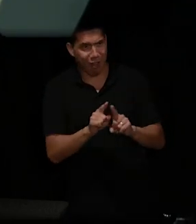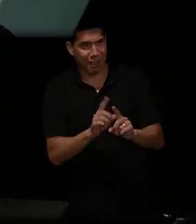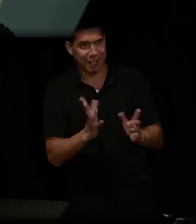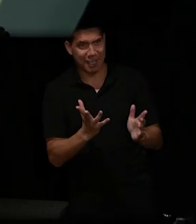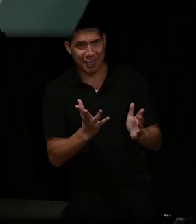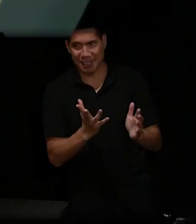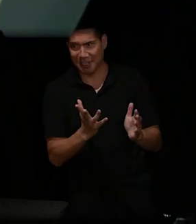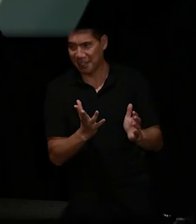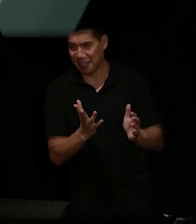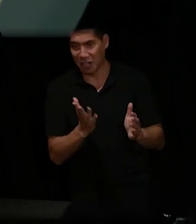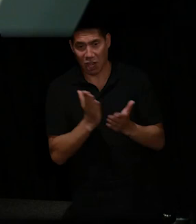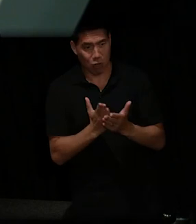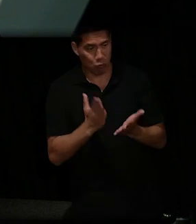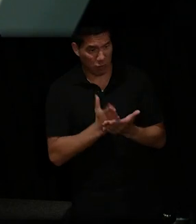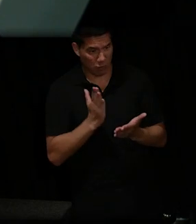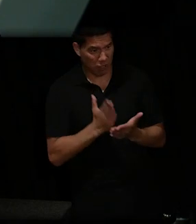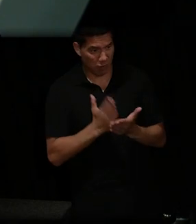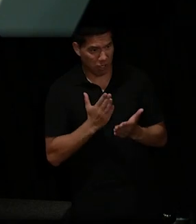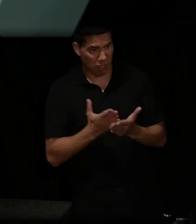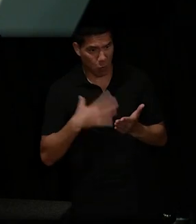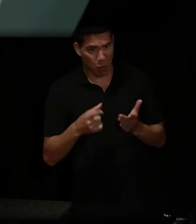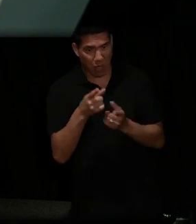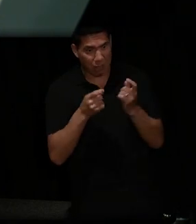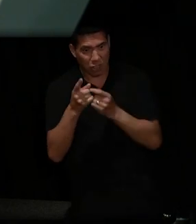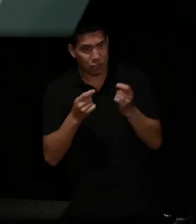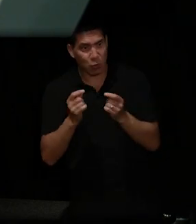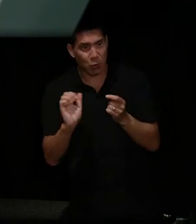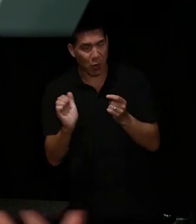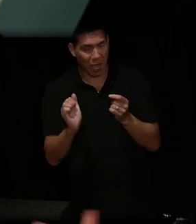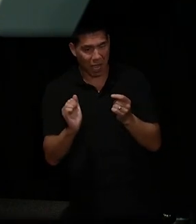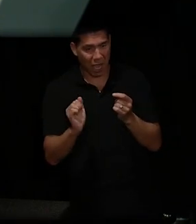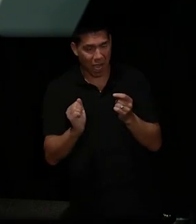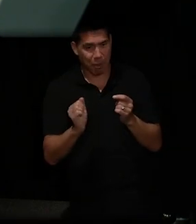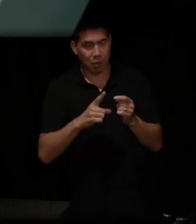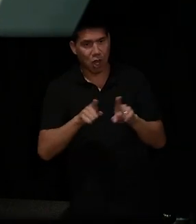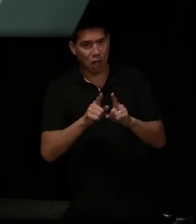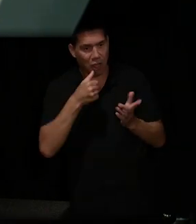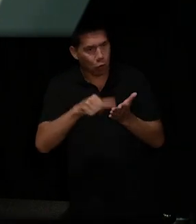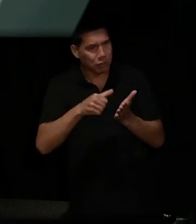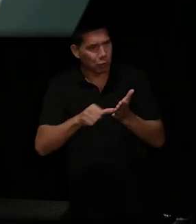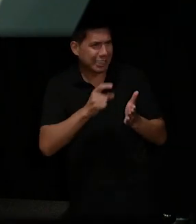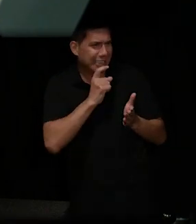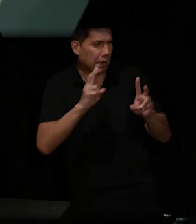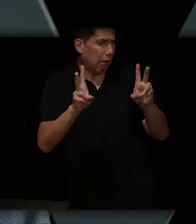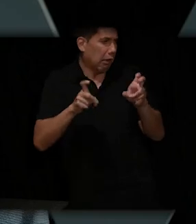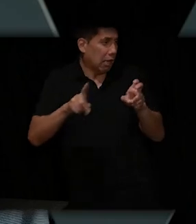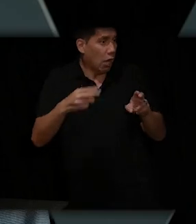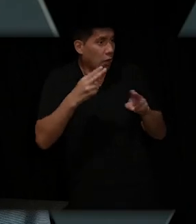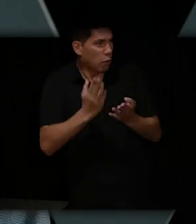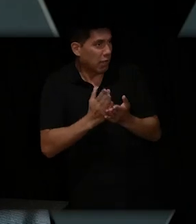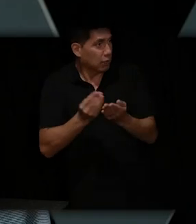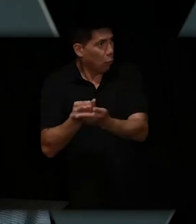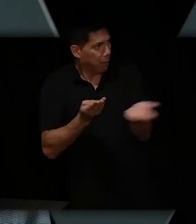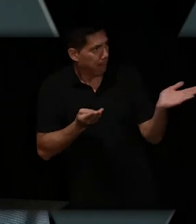for invitations to the Washington, the correspondents' right. dinner, which was theirs to serve it back up. There was sort of, yes,